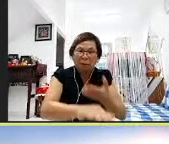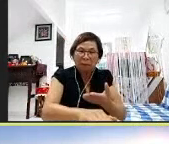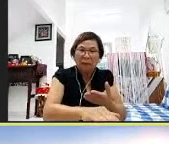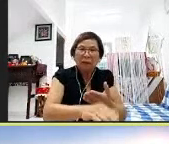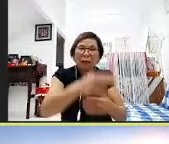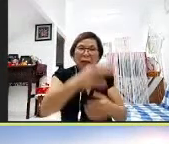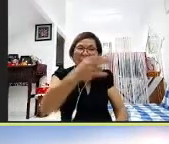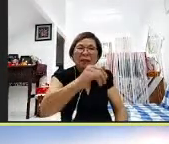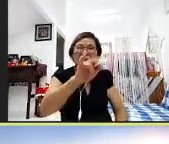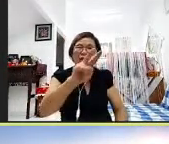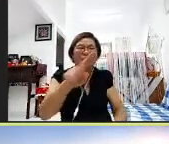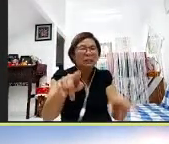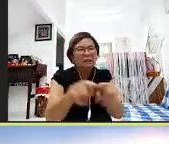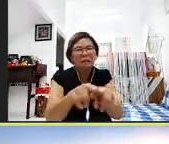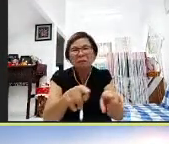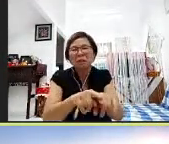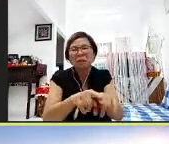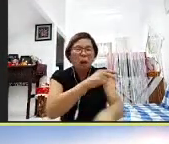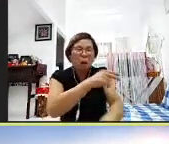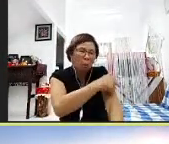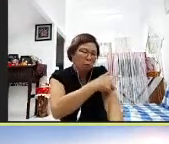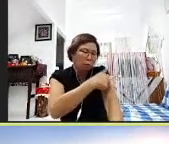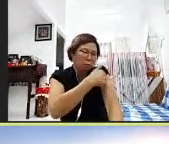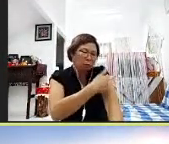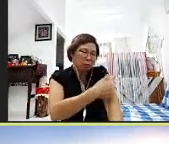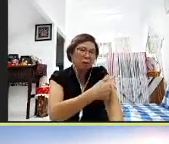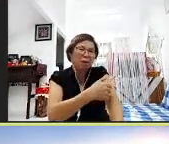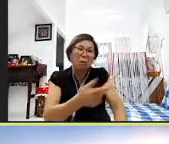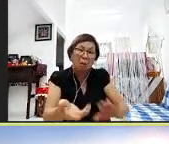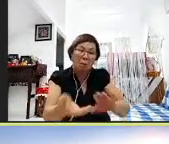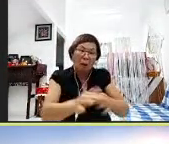HIV. The hospital will quickly